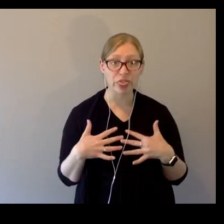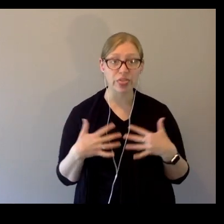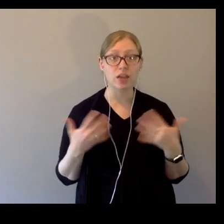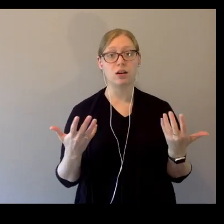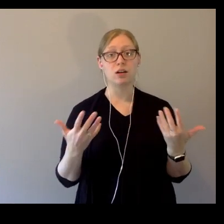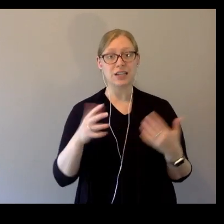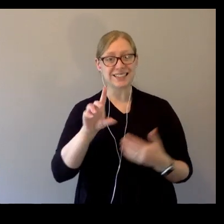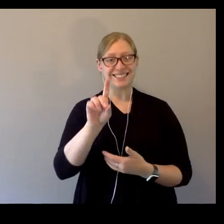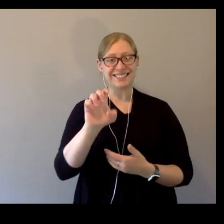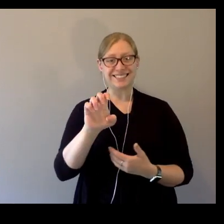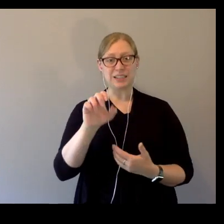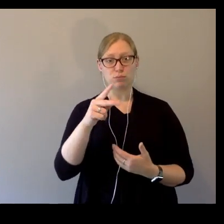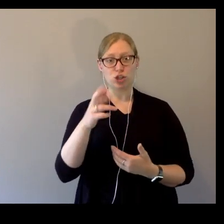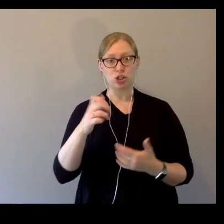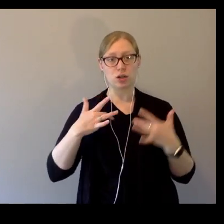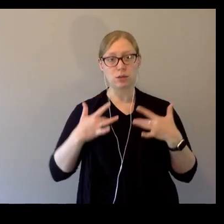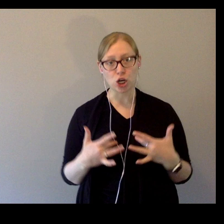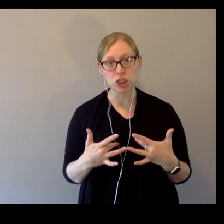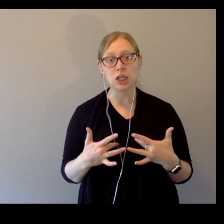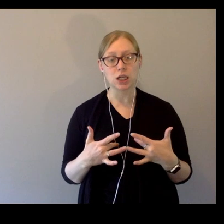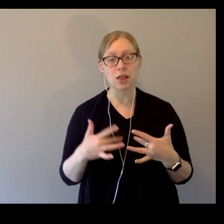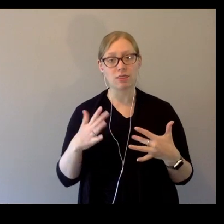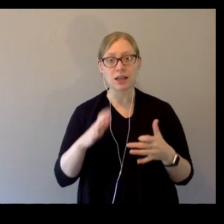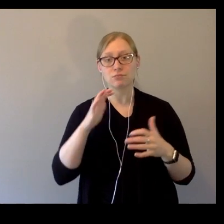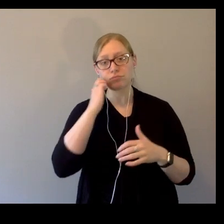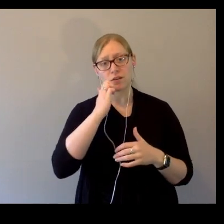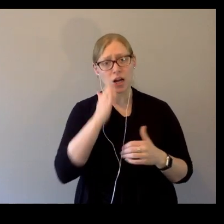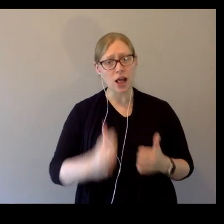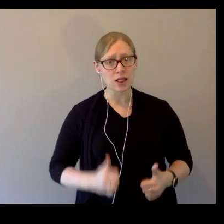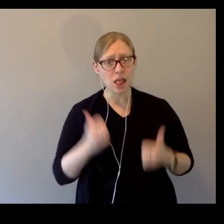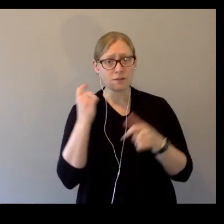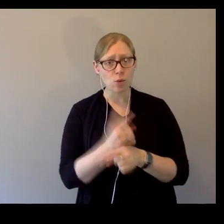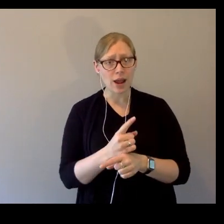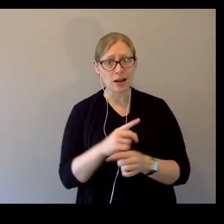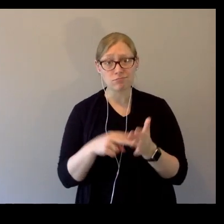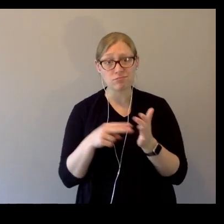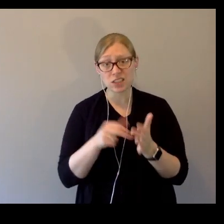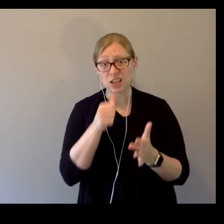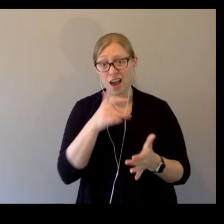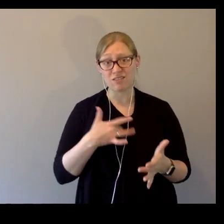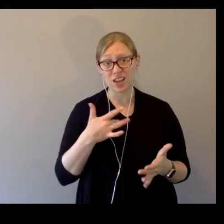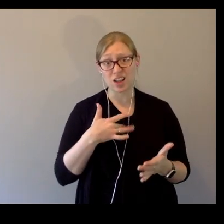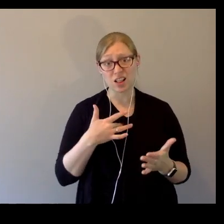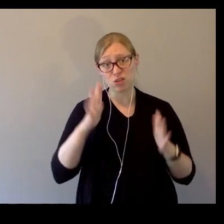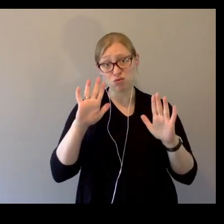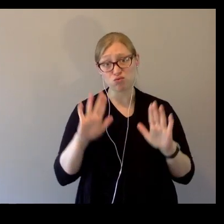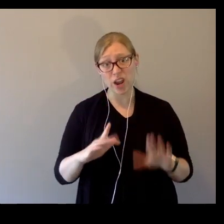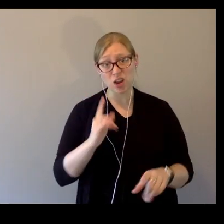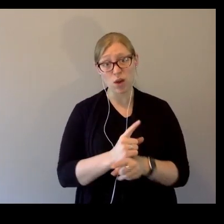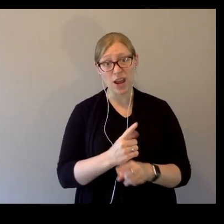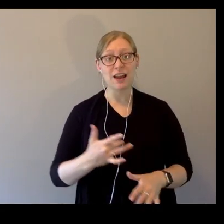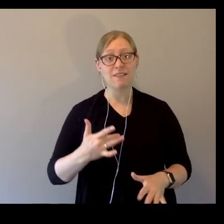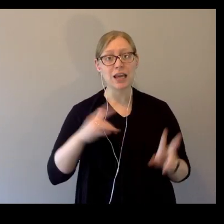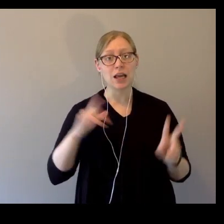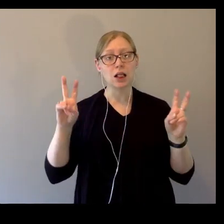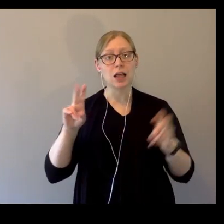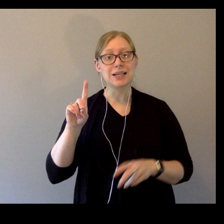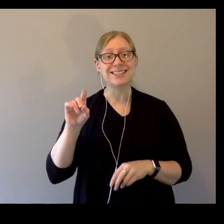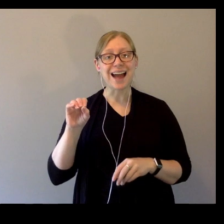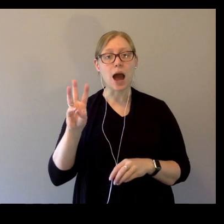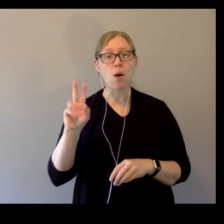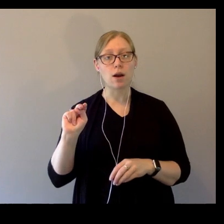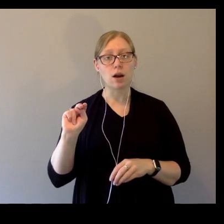depression is in everyday life, means that you're not feeling so great, right? Or you're feeling down,